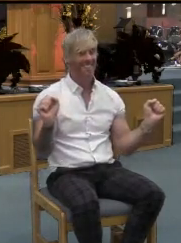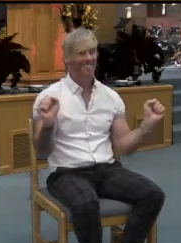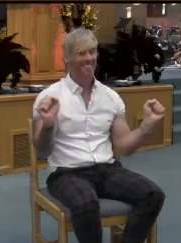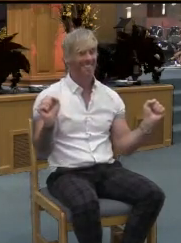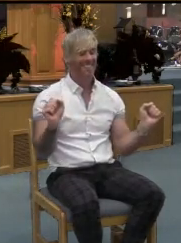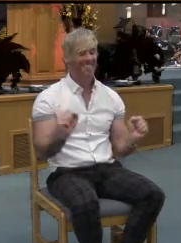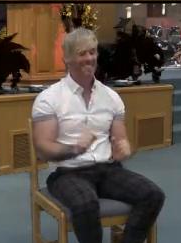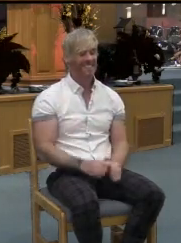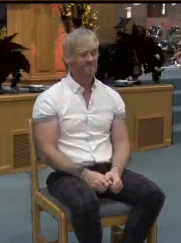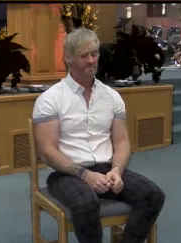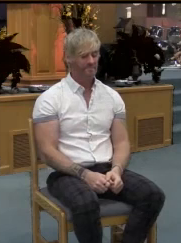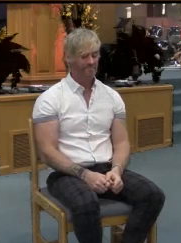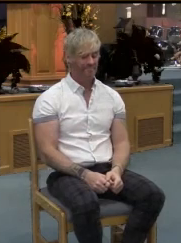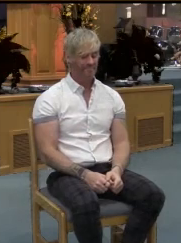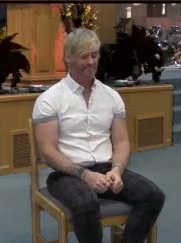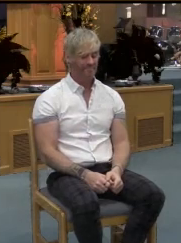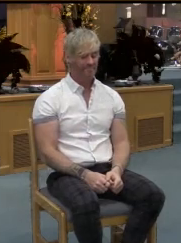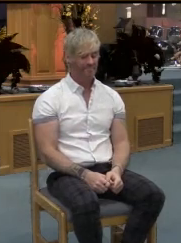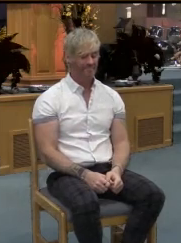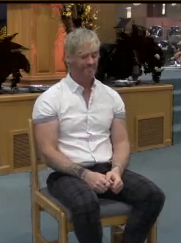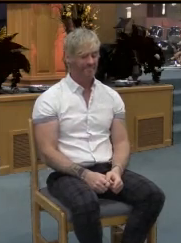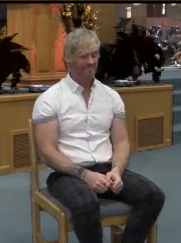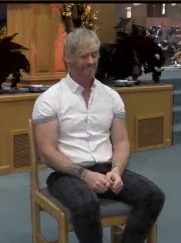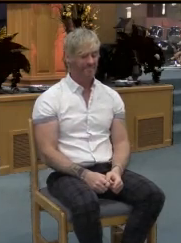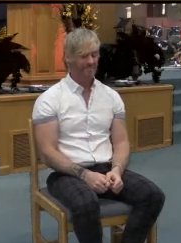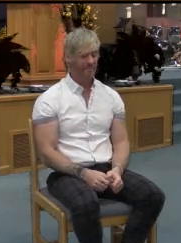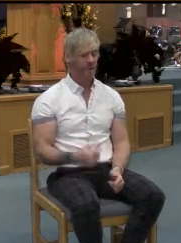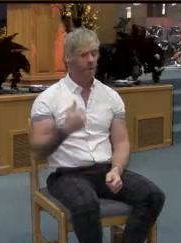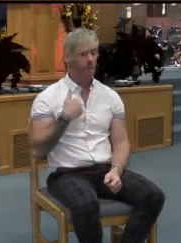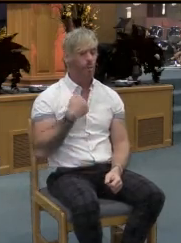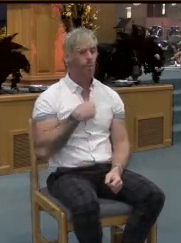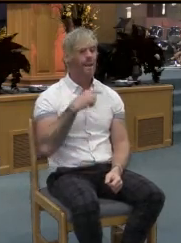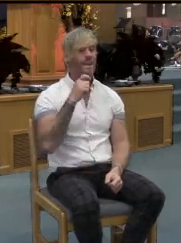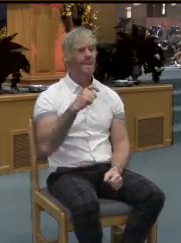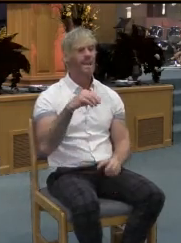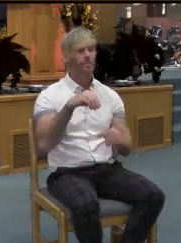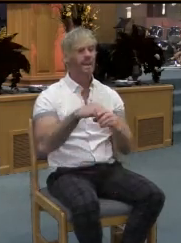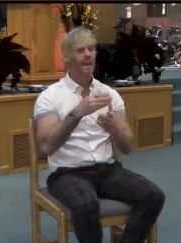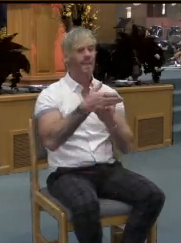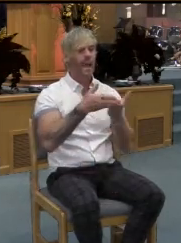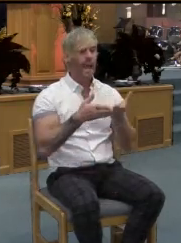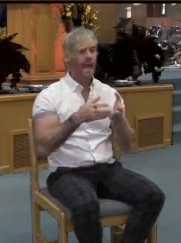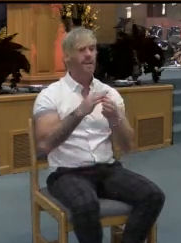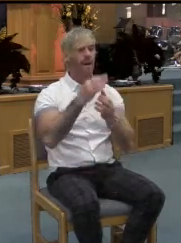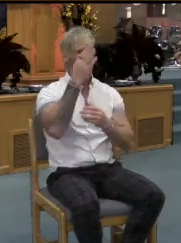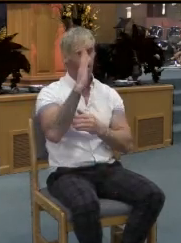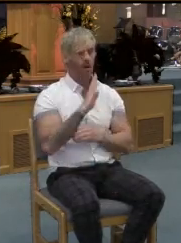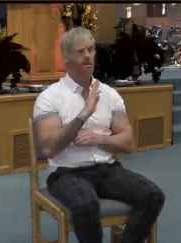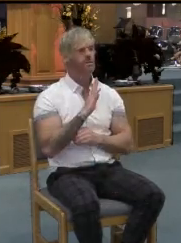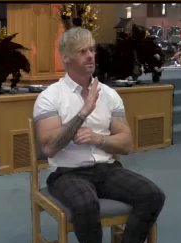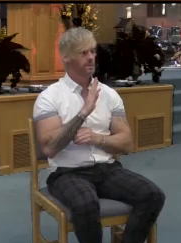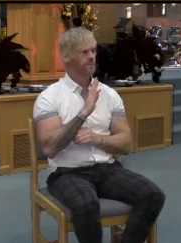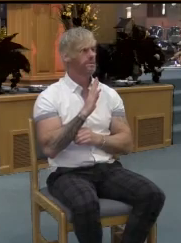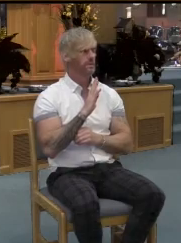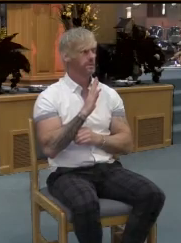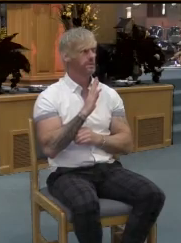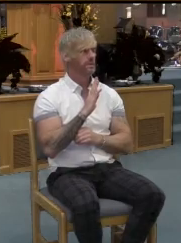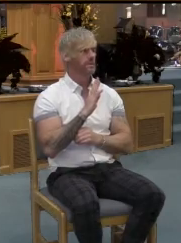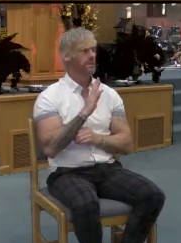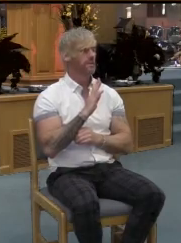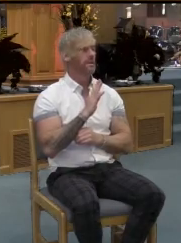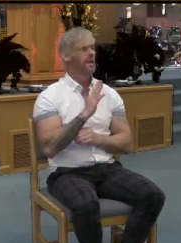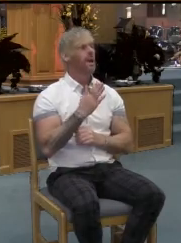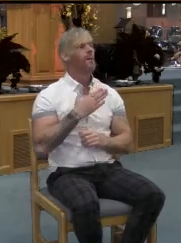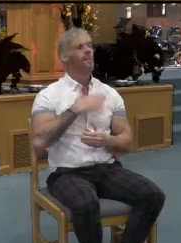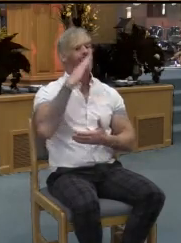going to find contentment, is being in the hand of God. In the hand of God. So Joseph and I reached a